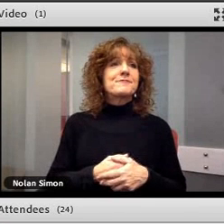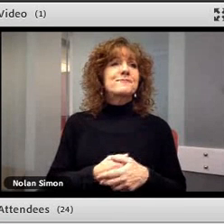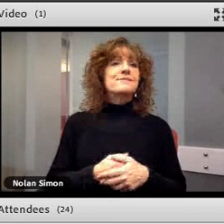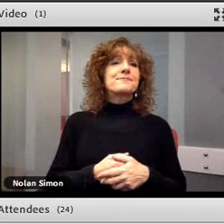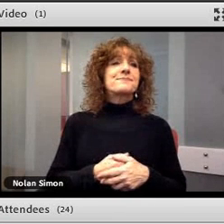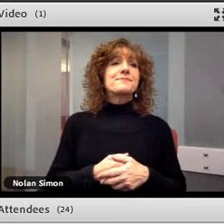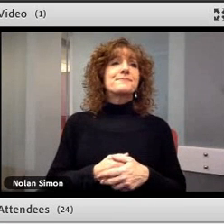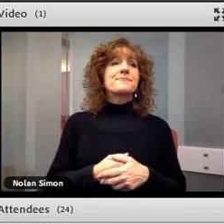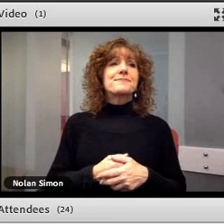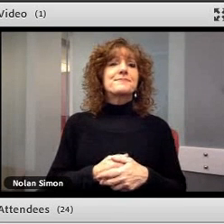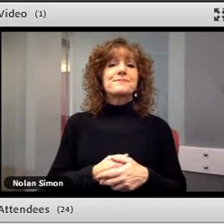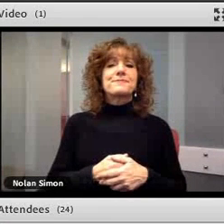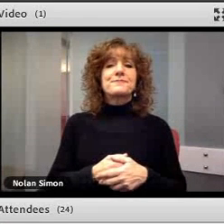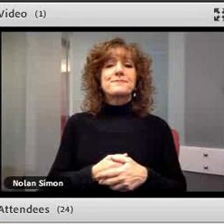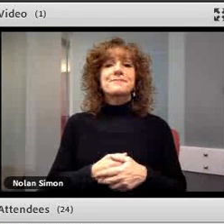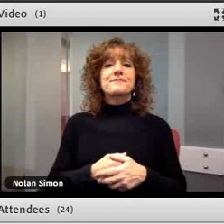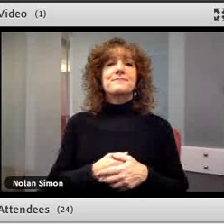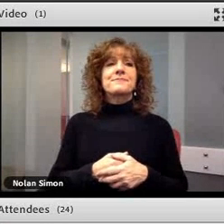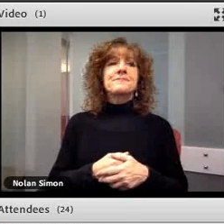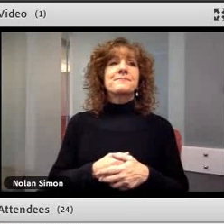Okay.